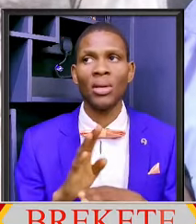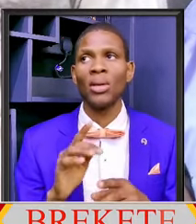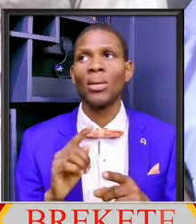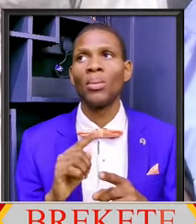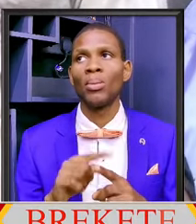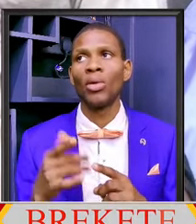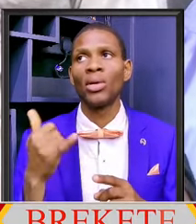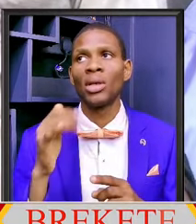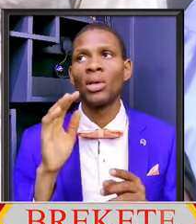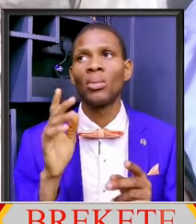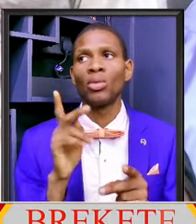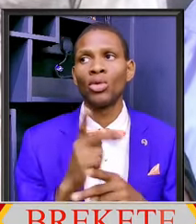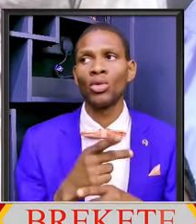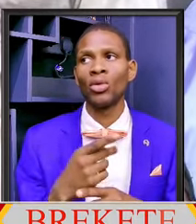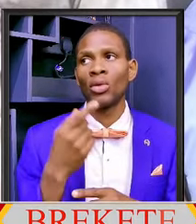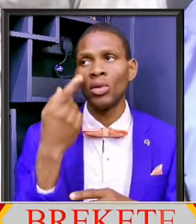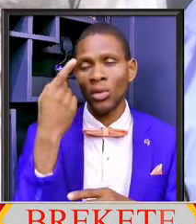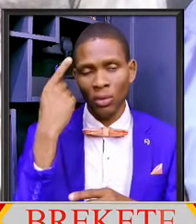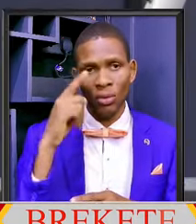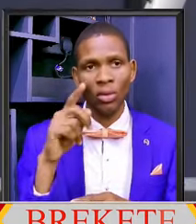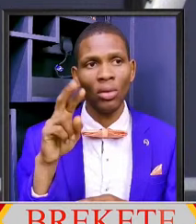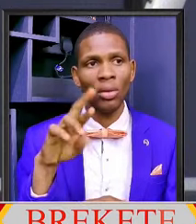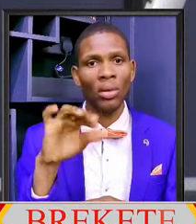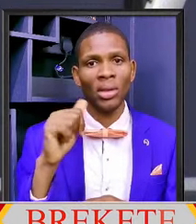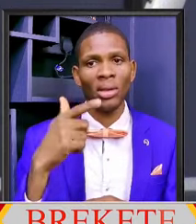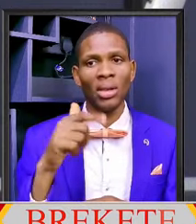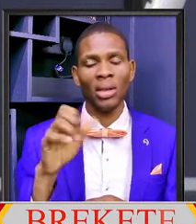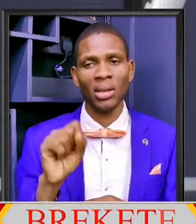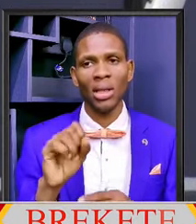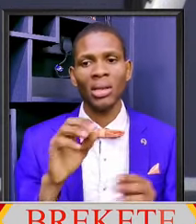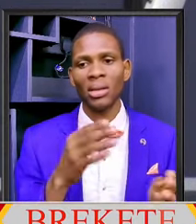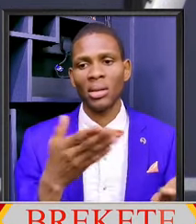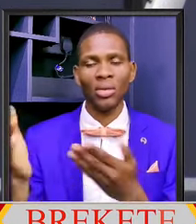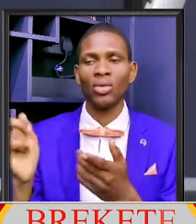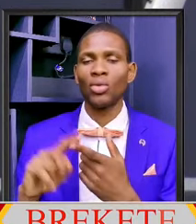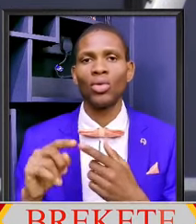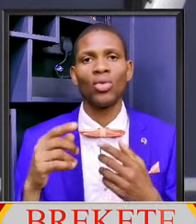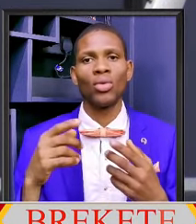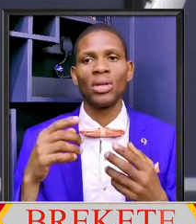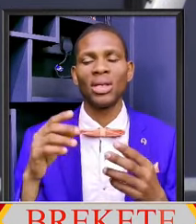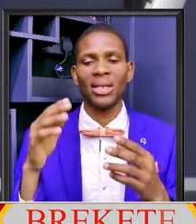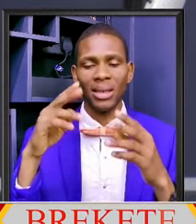go produce for the Regasa, carry and go inside town. Yeah.